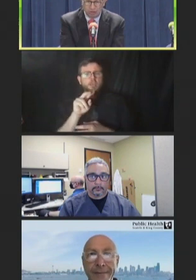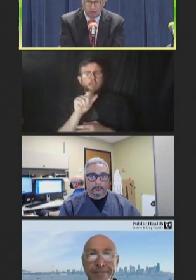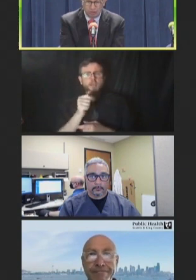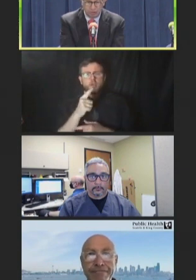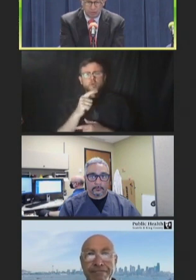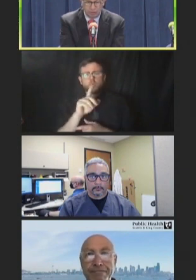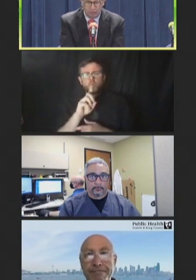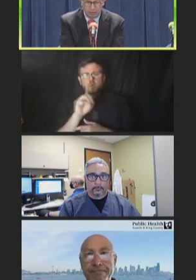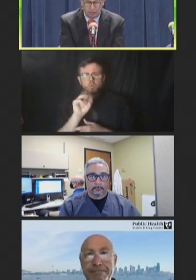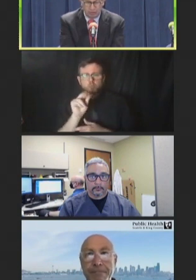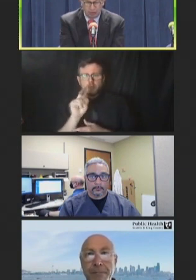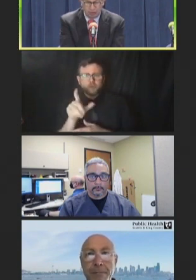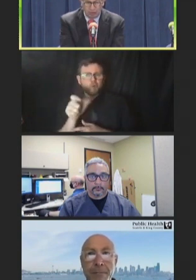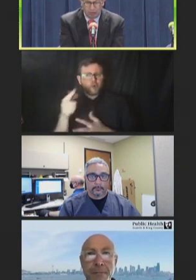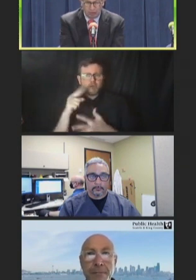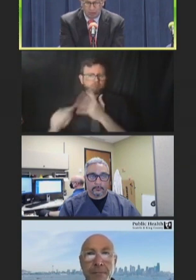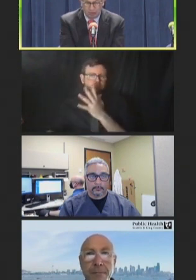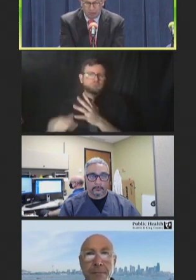of